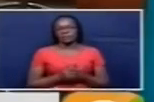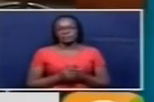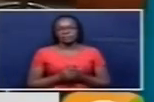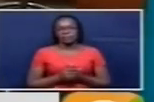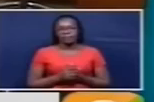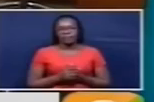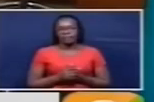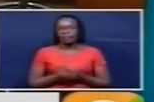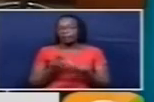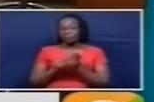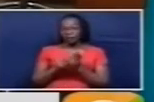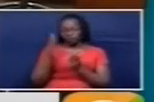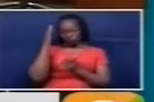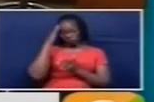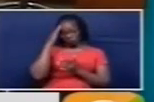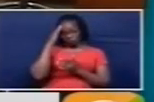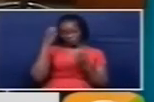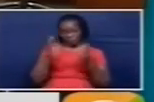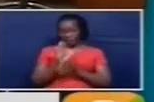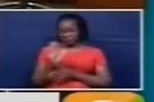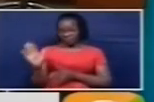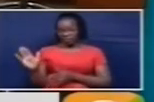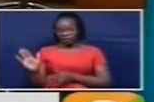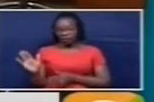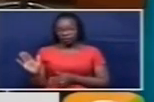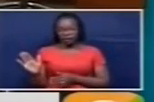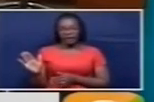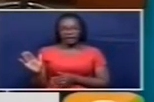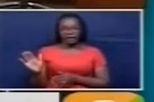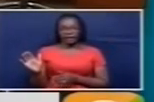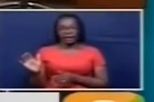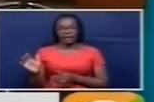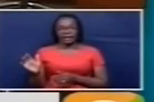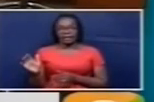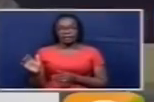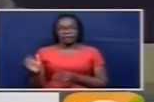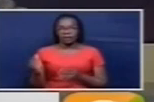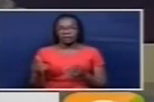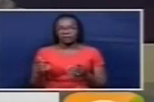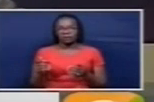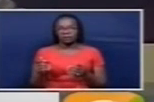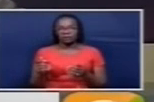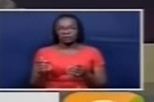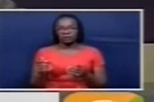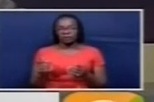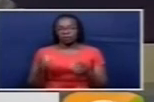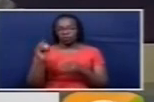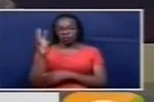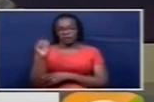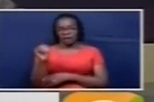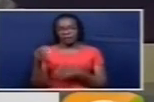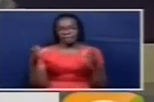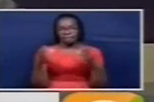party, why you opted to go with your respective party? I think about party, ODM party, I think it is a